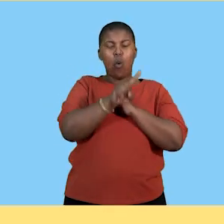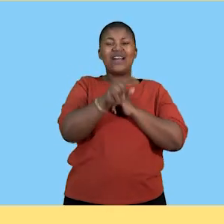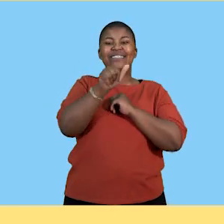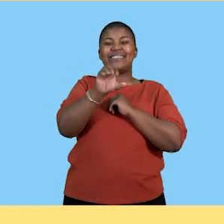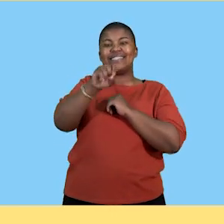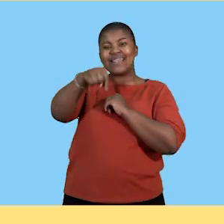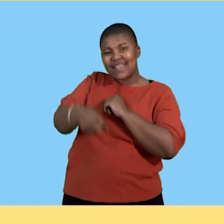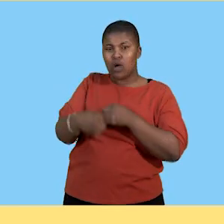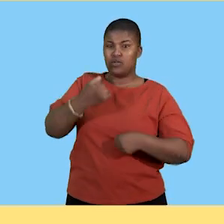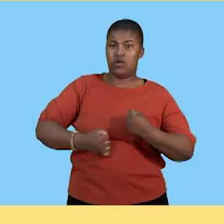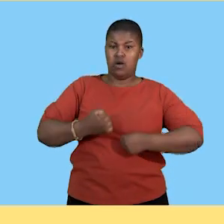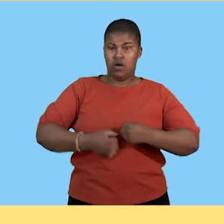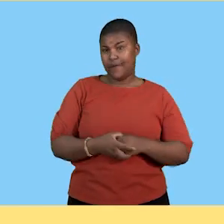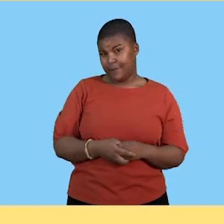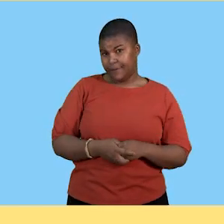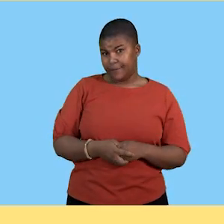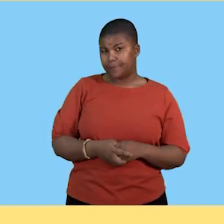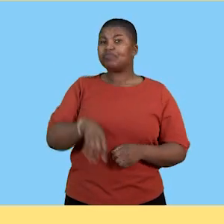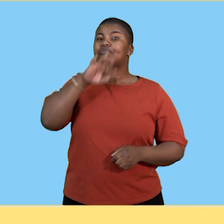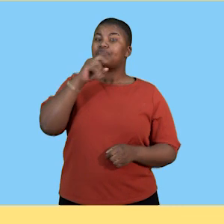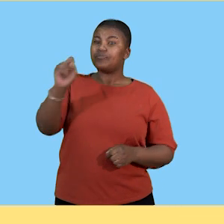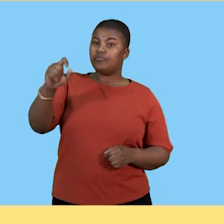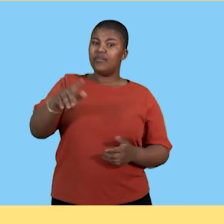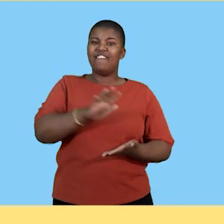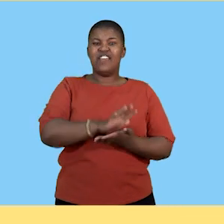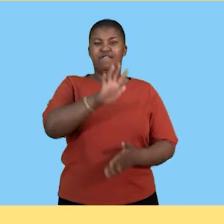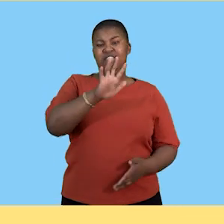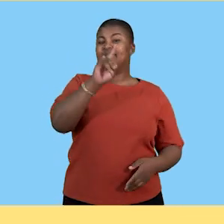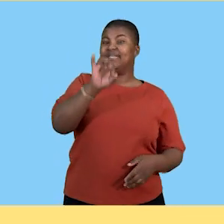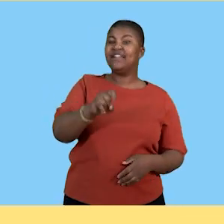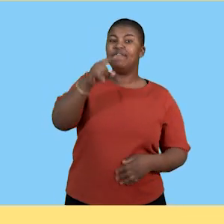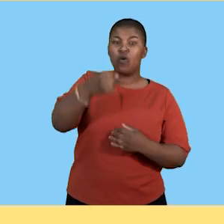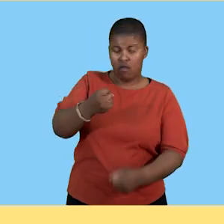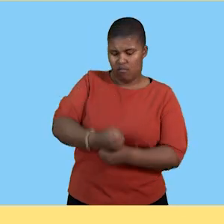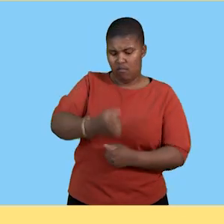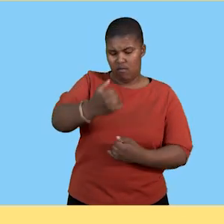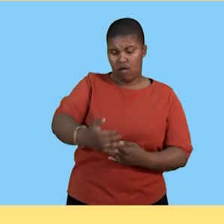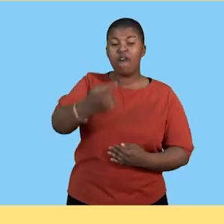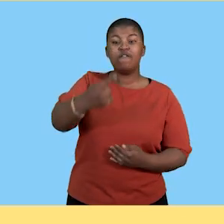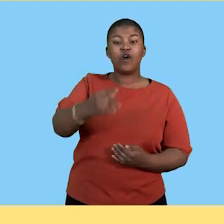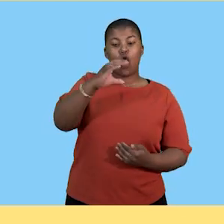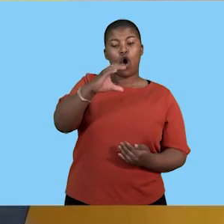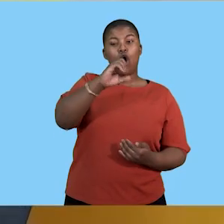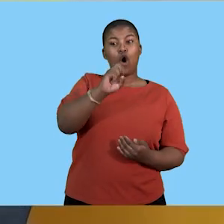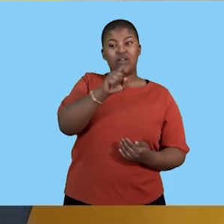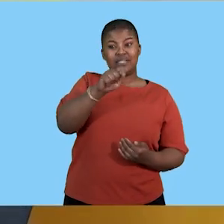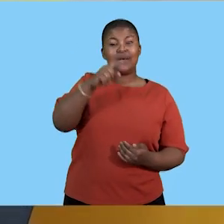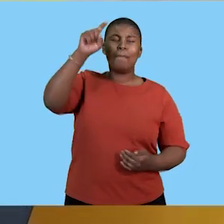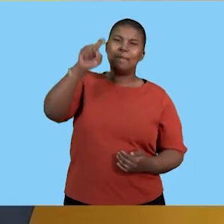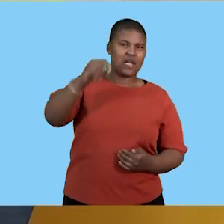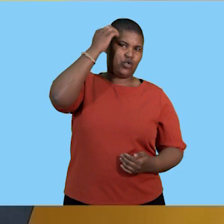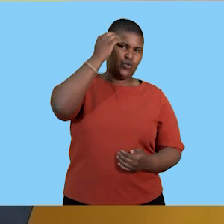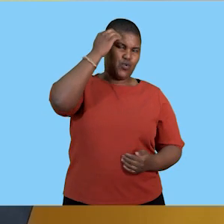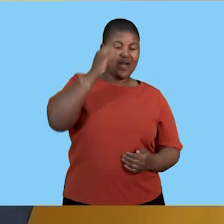books. Depreciation is written off on vehicles at 15% per annum on the cost price method. You have to know